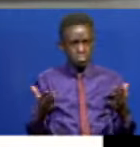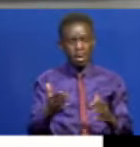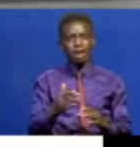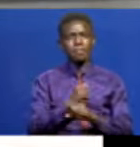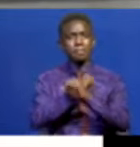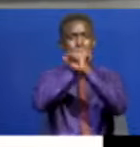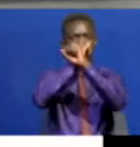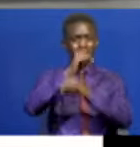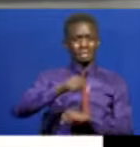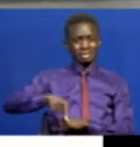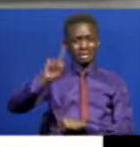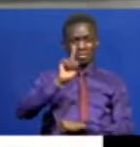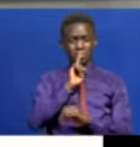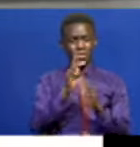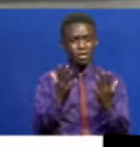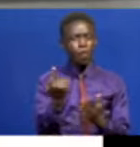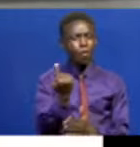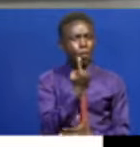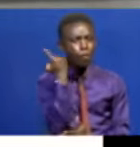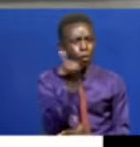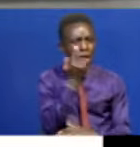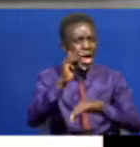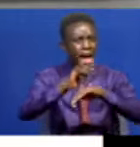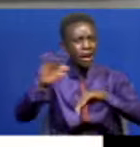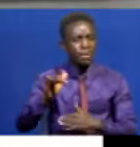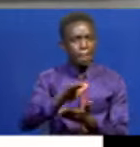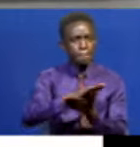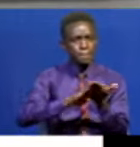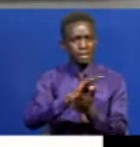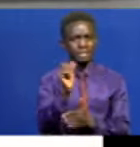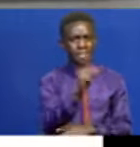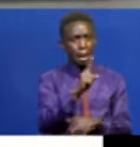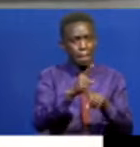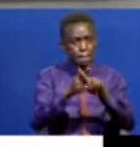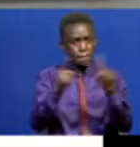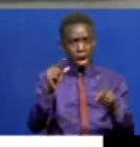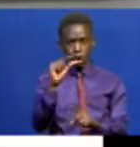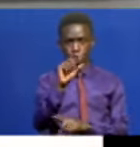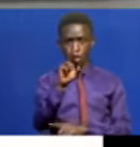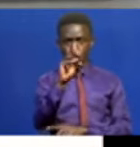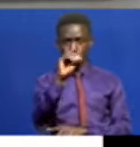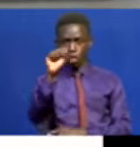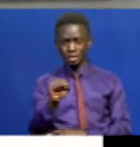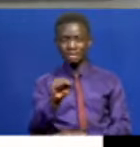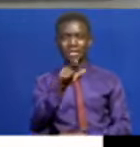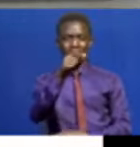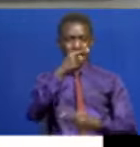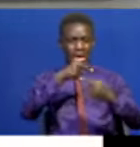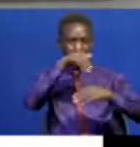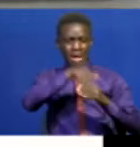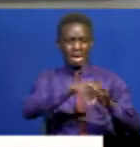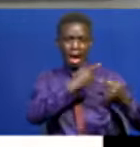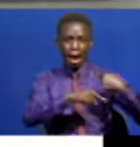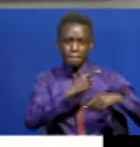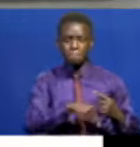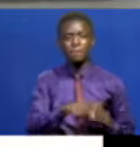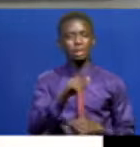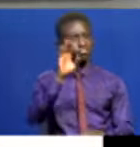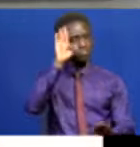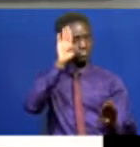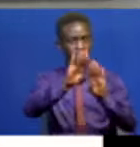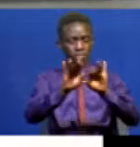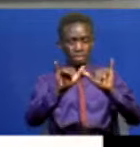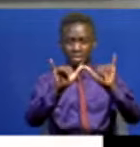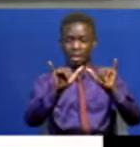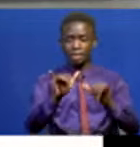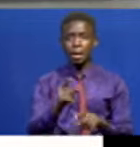that they only altered the basic salary, but the gross income remains intact. The MCAs have threatened to shut down